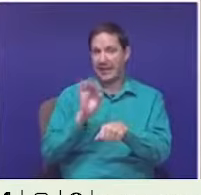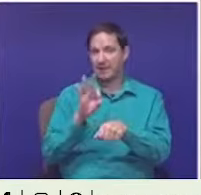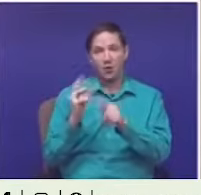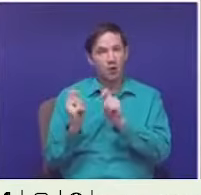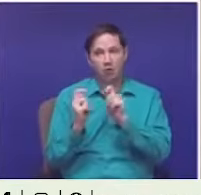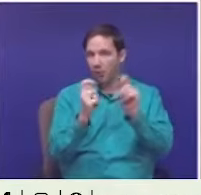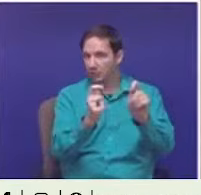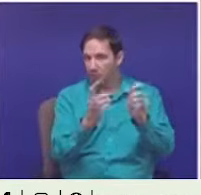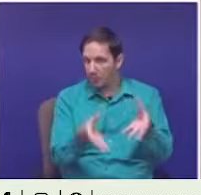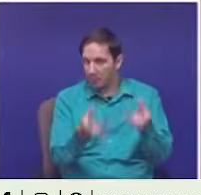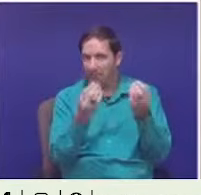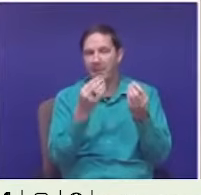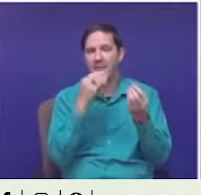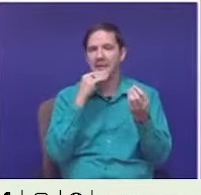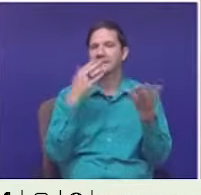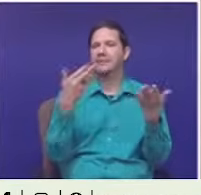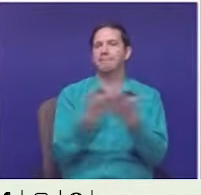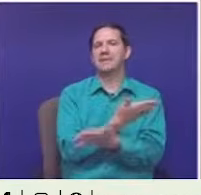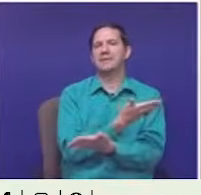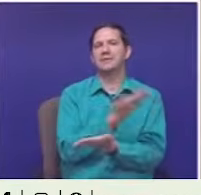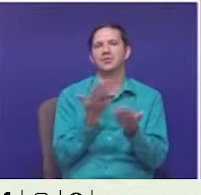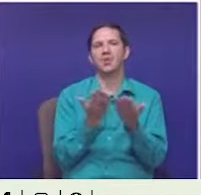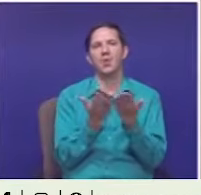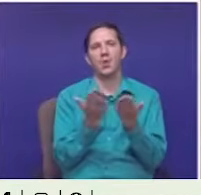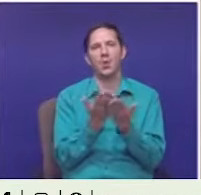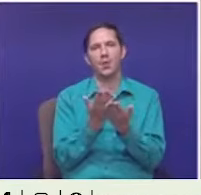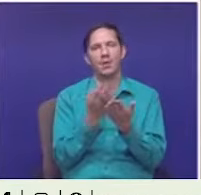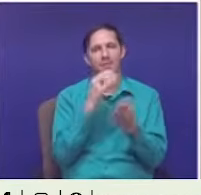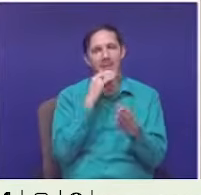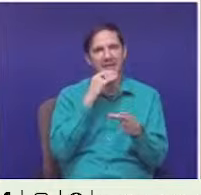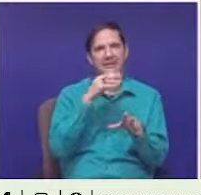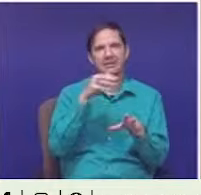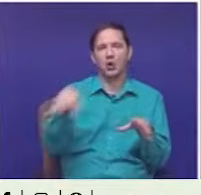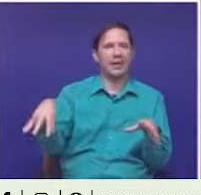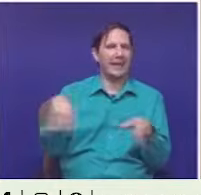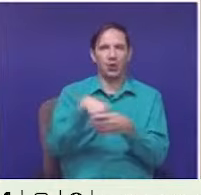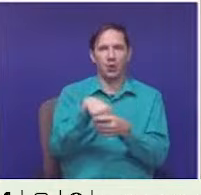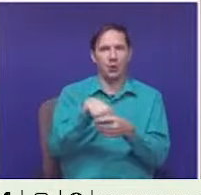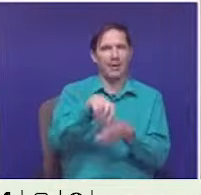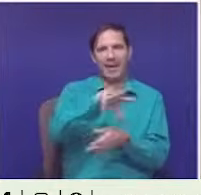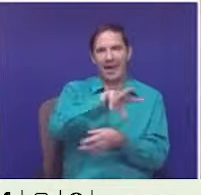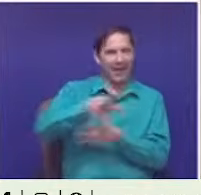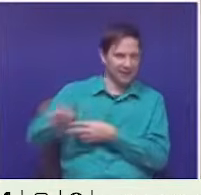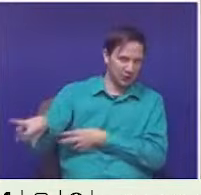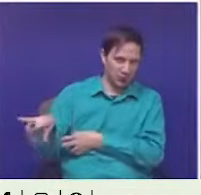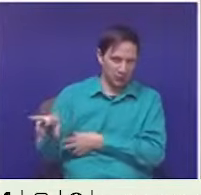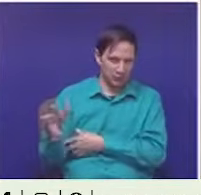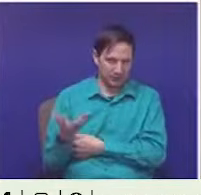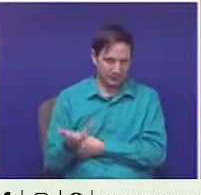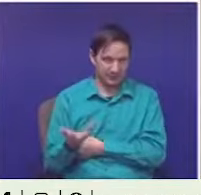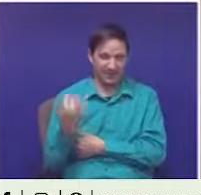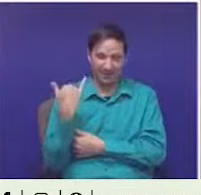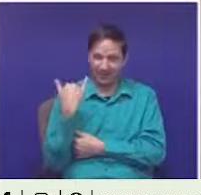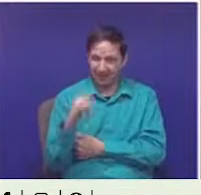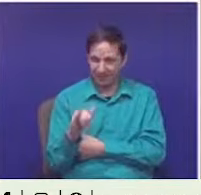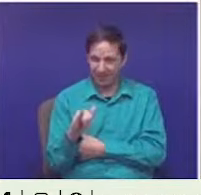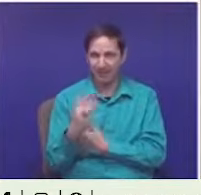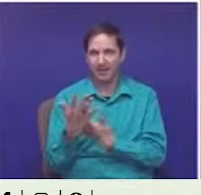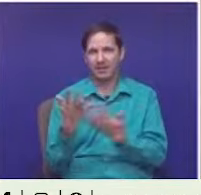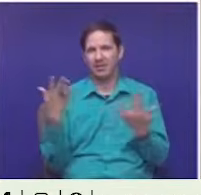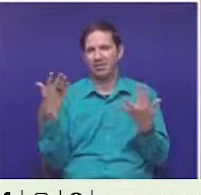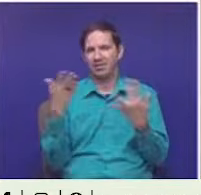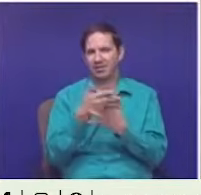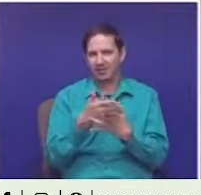inclusion. Where qualifying learners are not transported, the consequences are immediate: poor attendance,